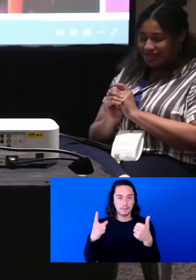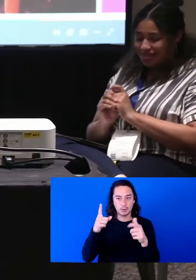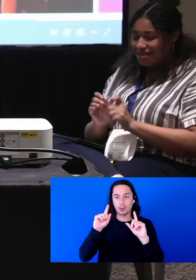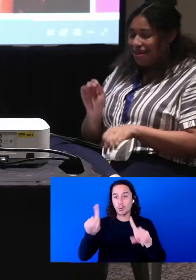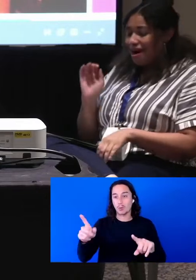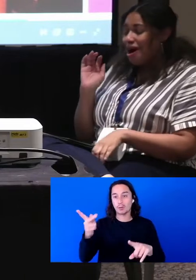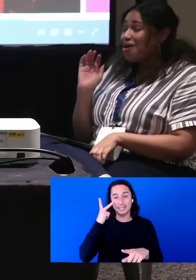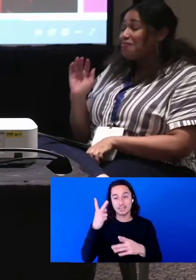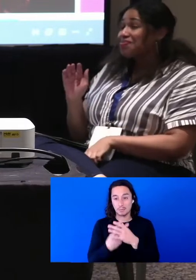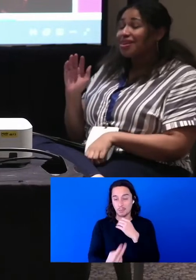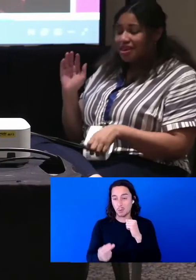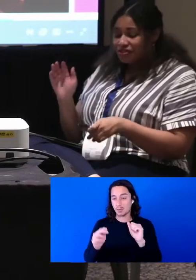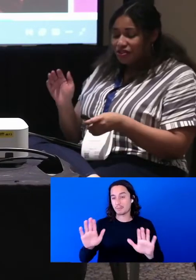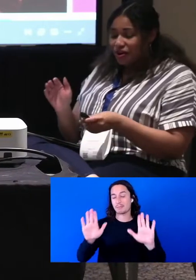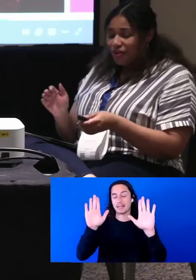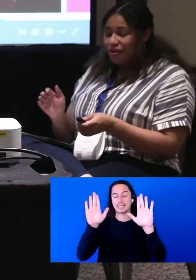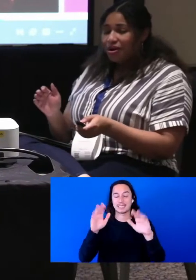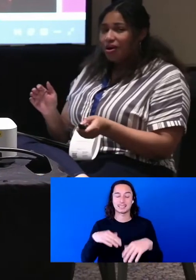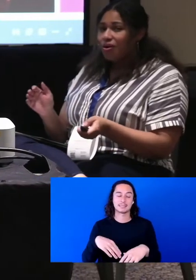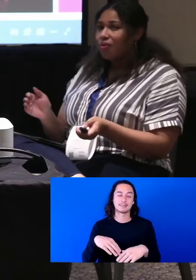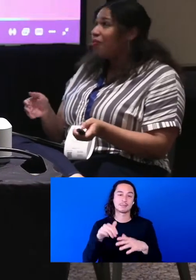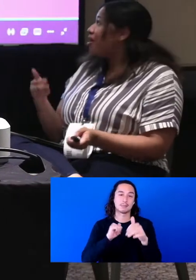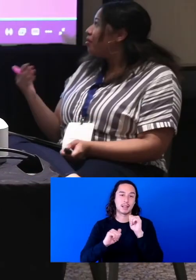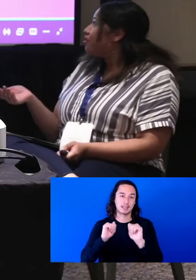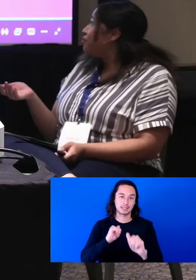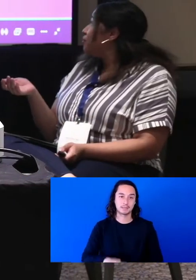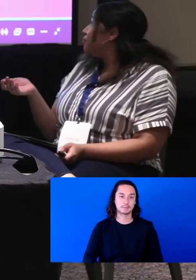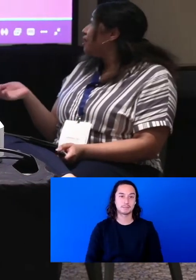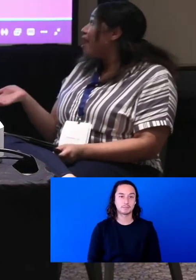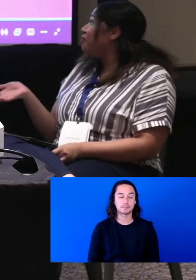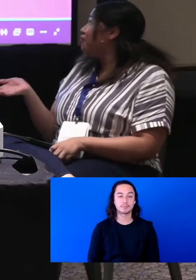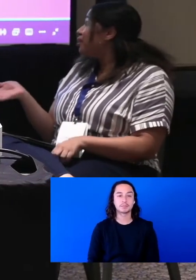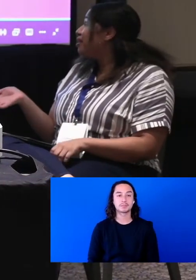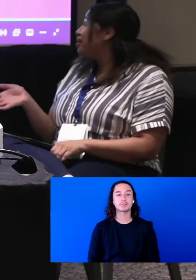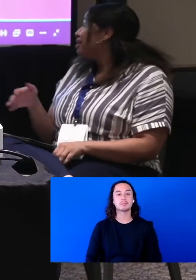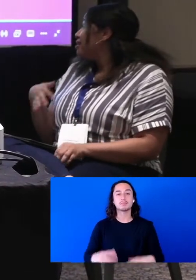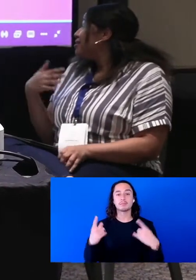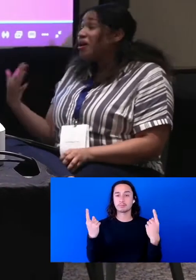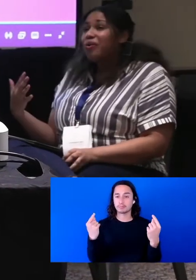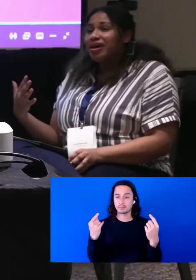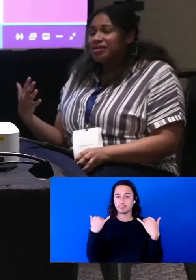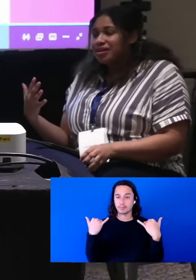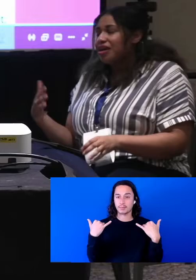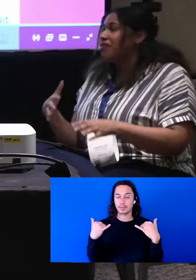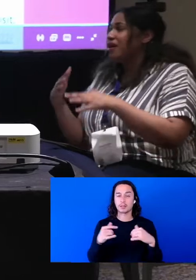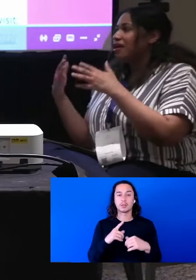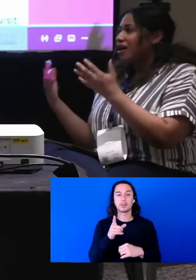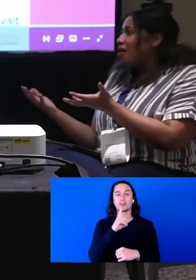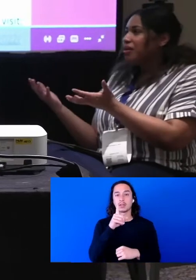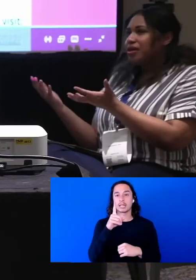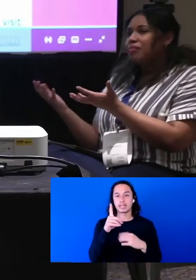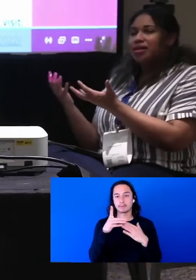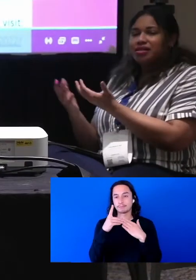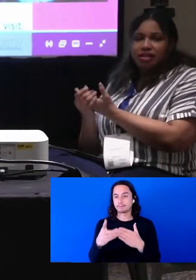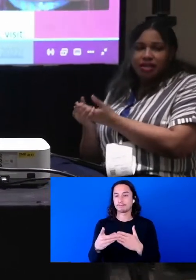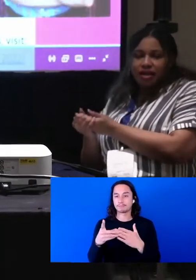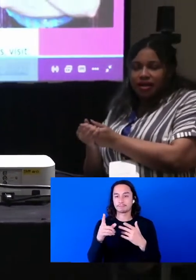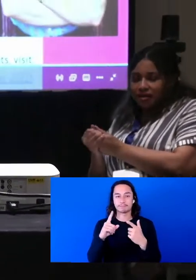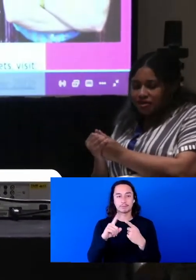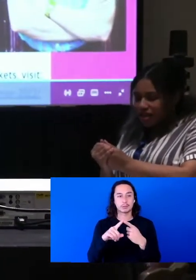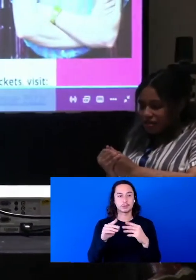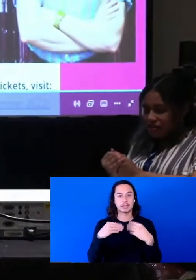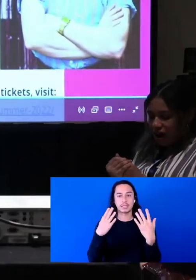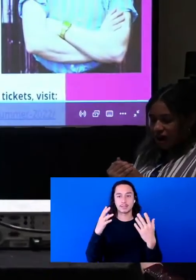amazing pieces. And so what I want to do now is really segue into giving Liam and